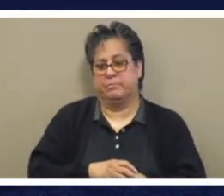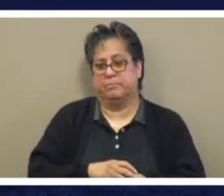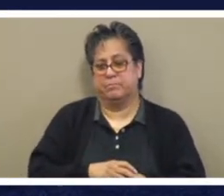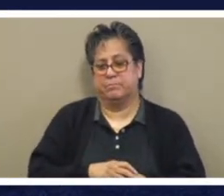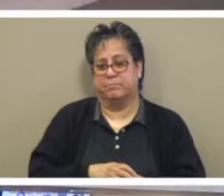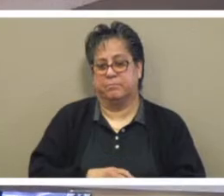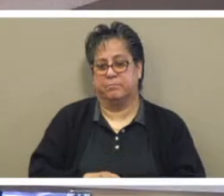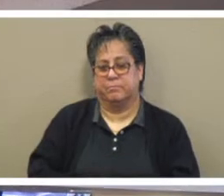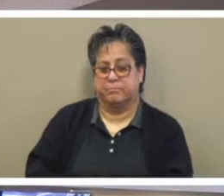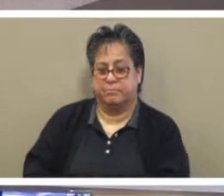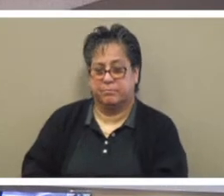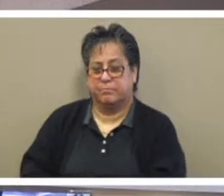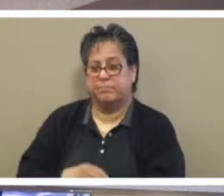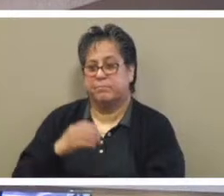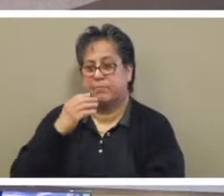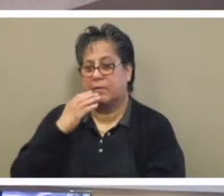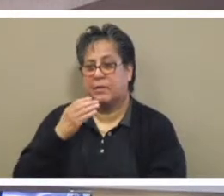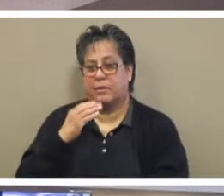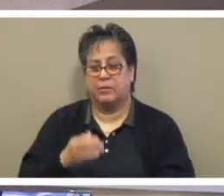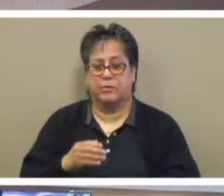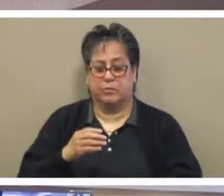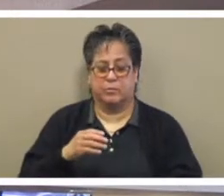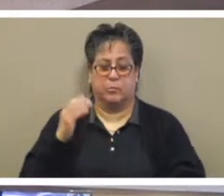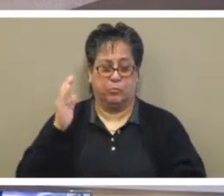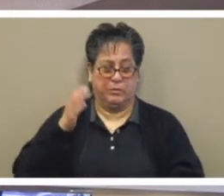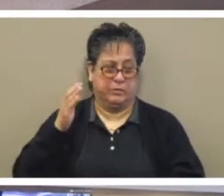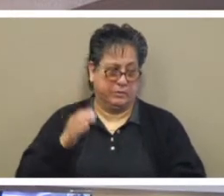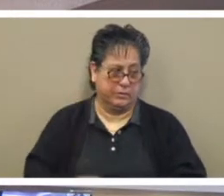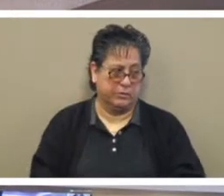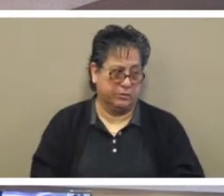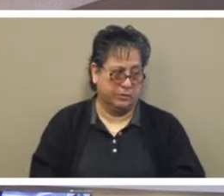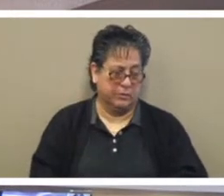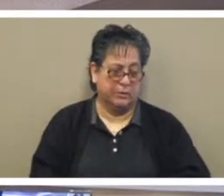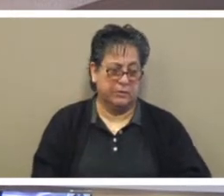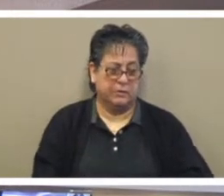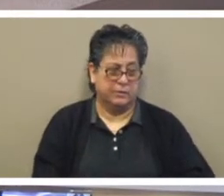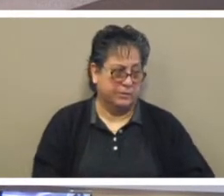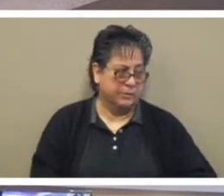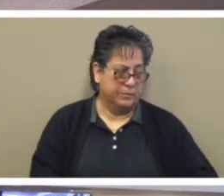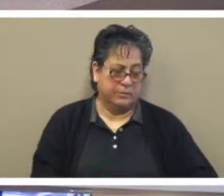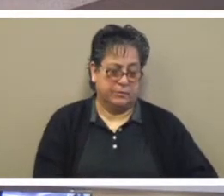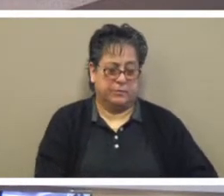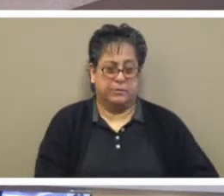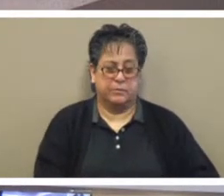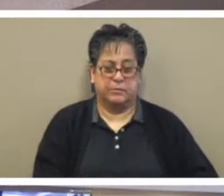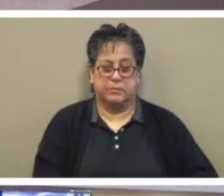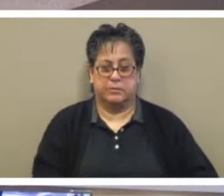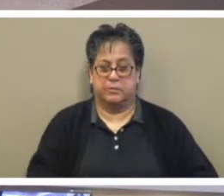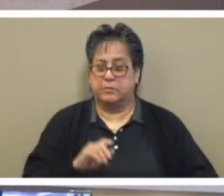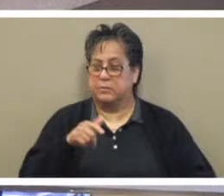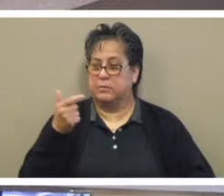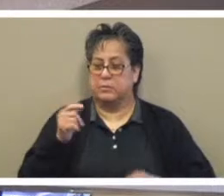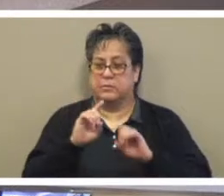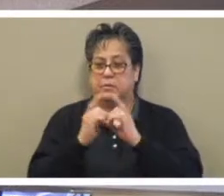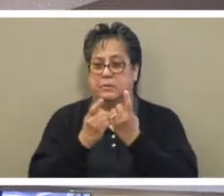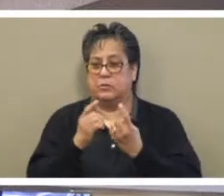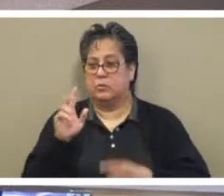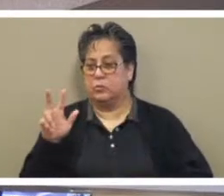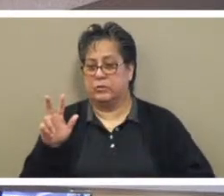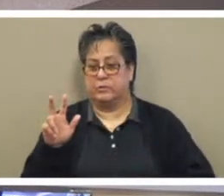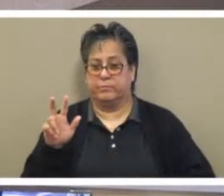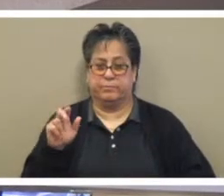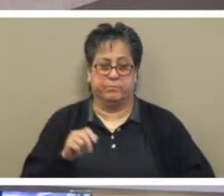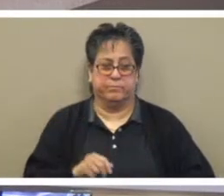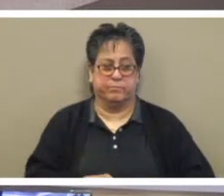Thank you very much for both of you for the presentation. Very informative. Representative Hernandez, followed by Representative